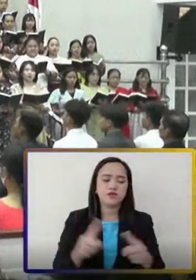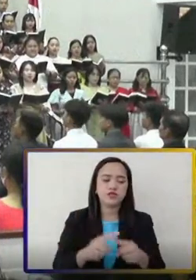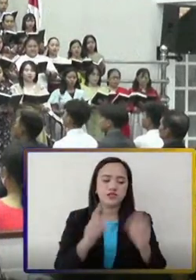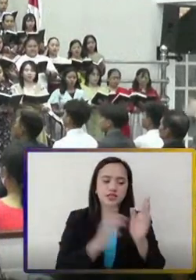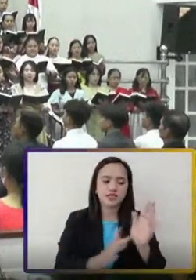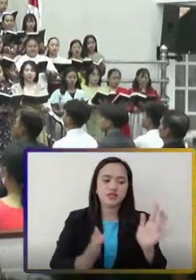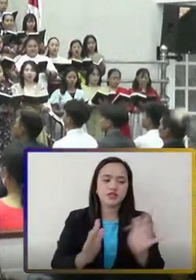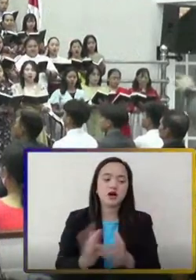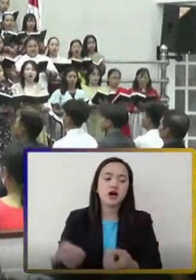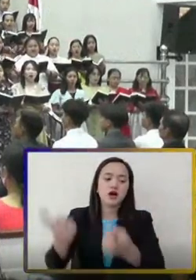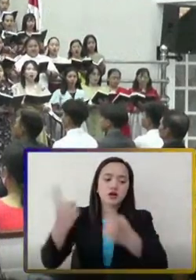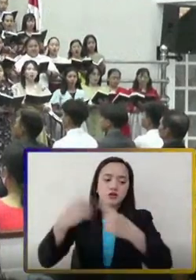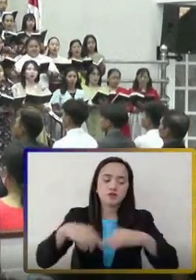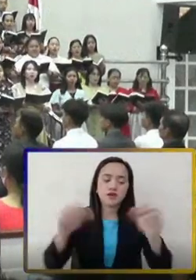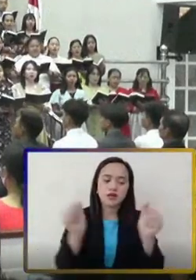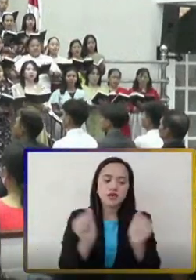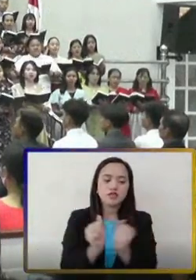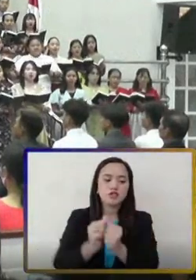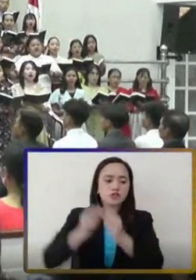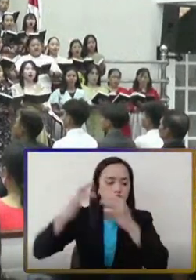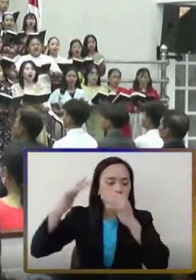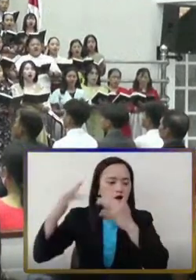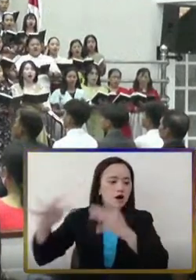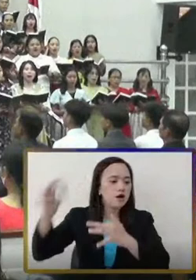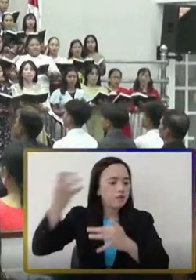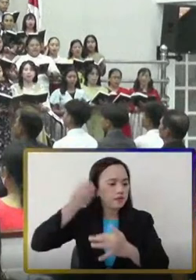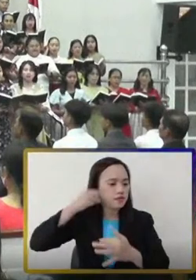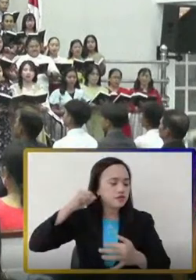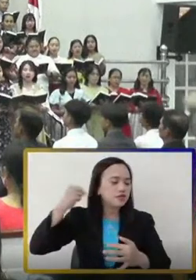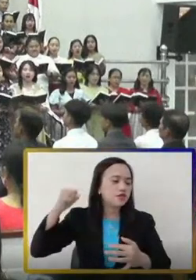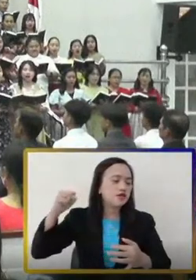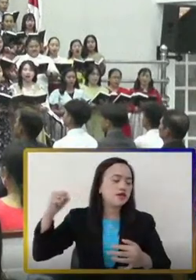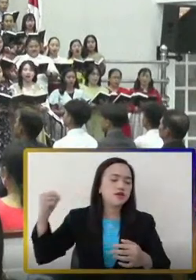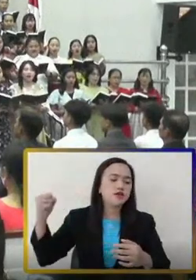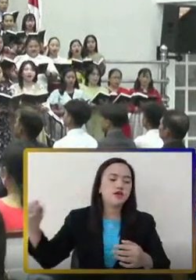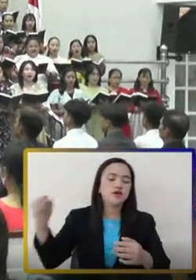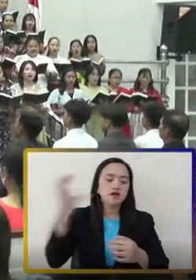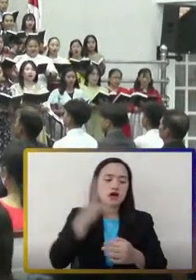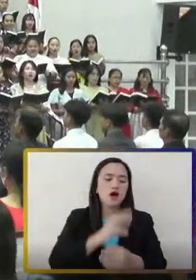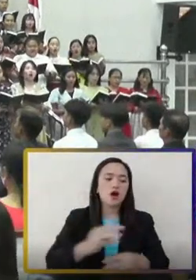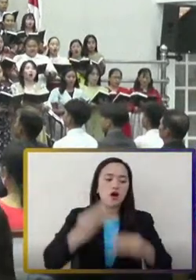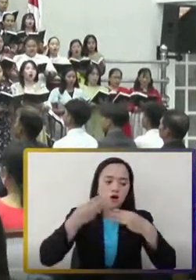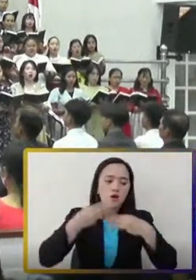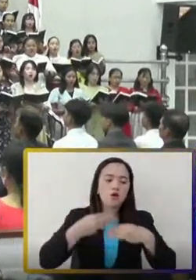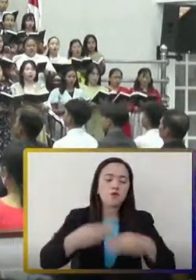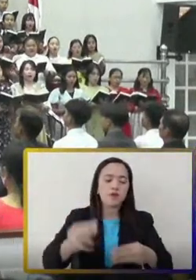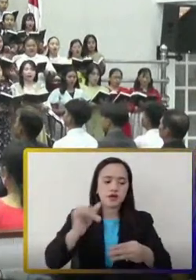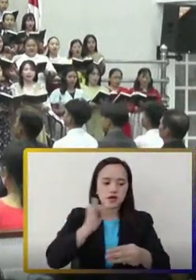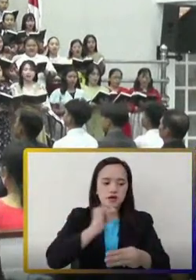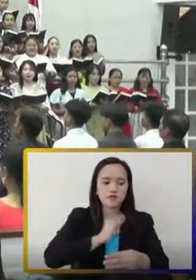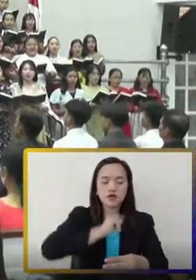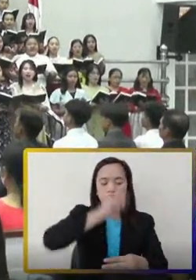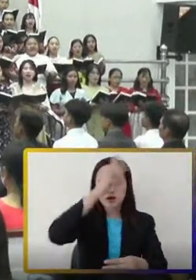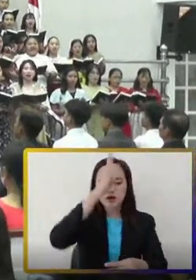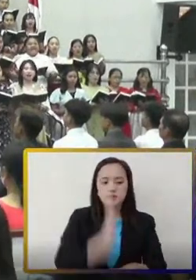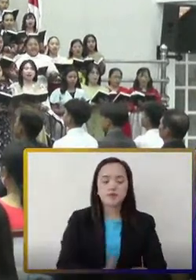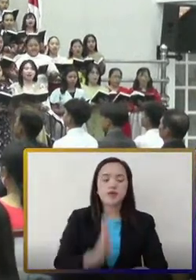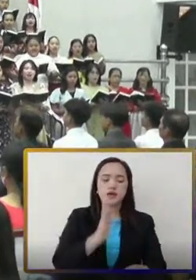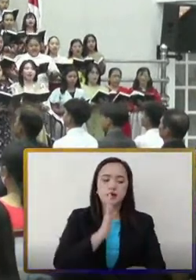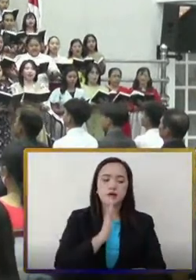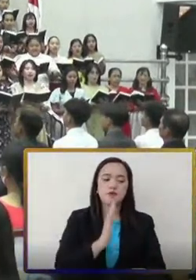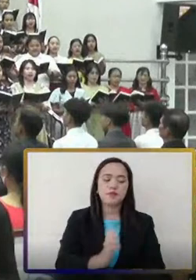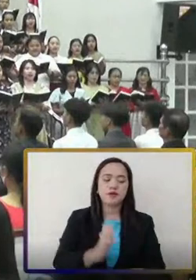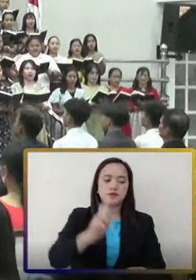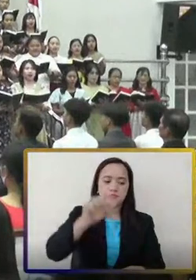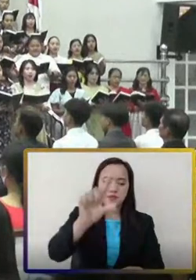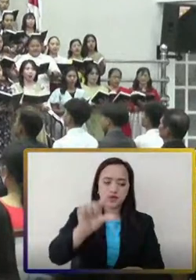When He shall come with trumpet sound, with trumpet sound,